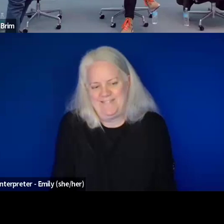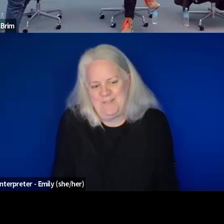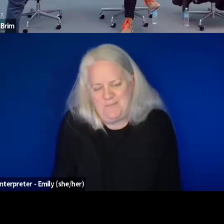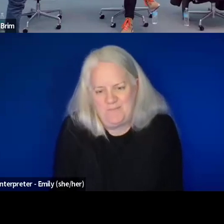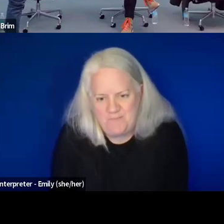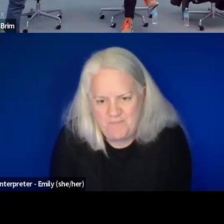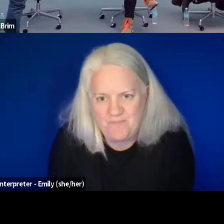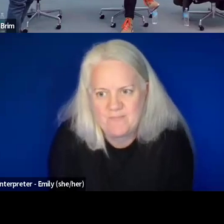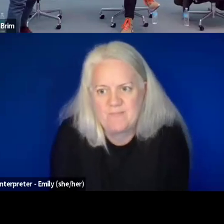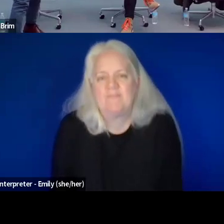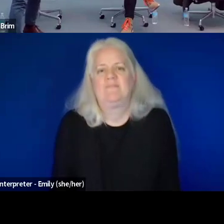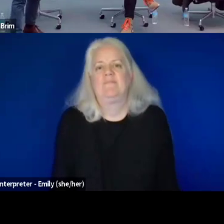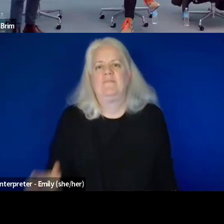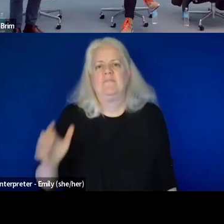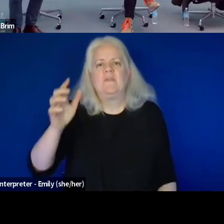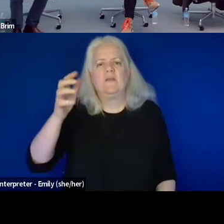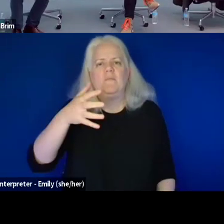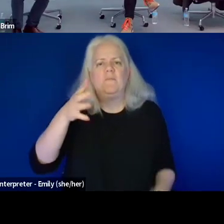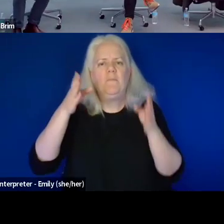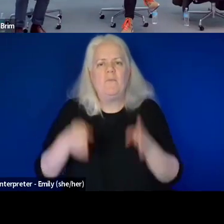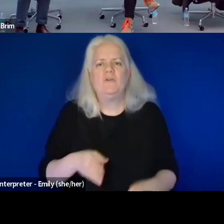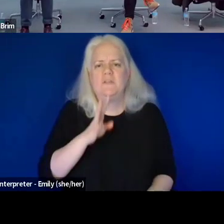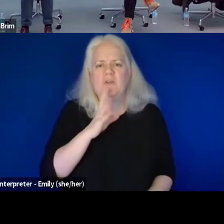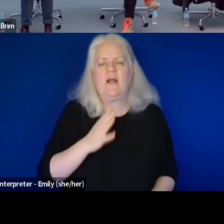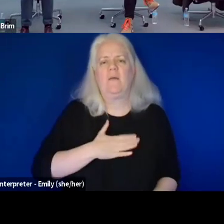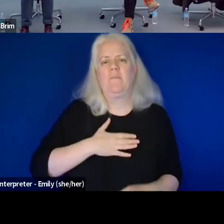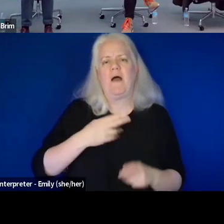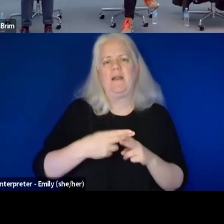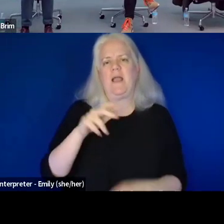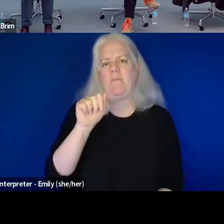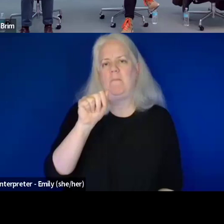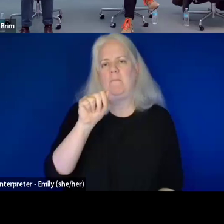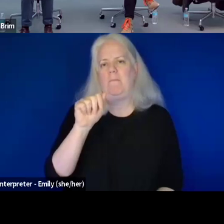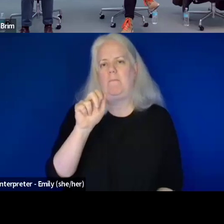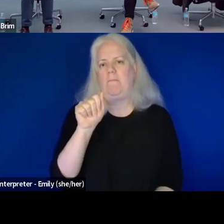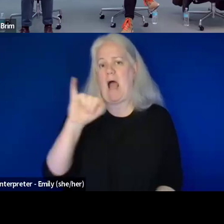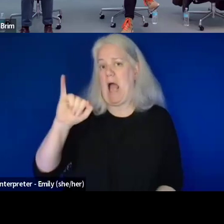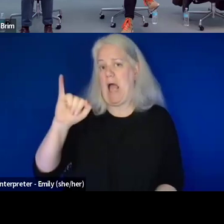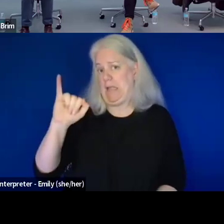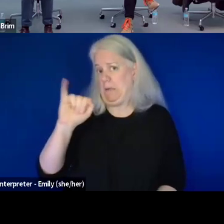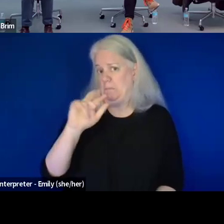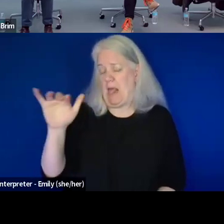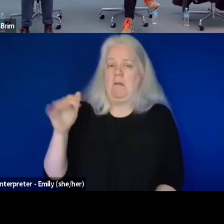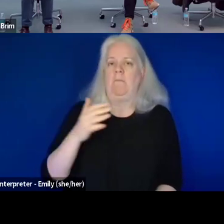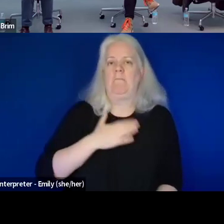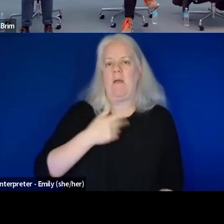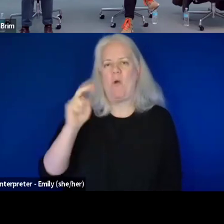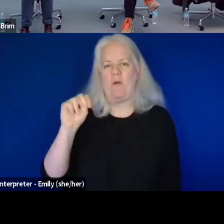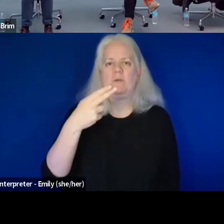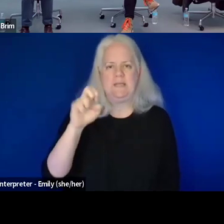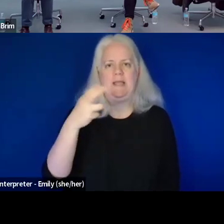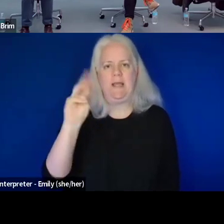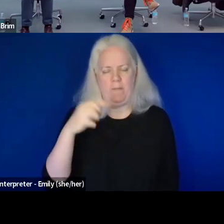Thank you. I'll introduce myself. My name is and my pronouns are he and him, and I am at the School of Public Health,